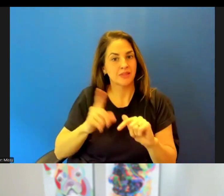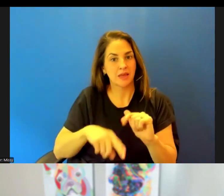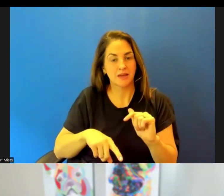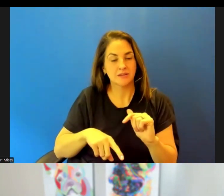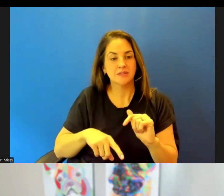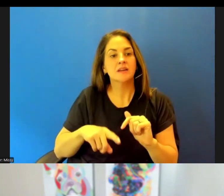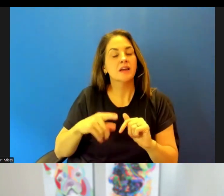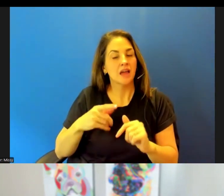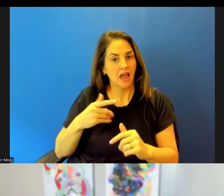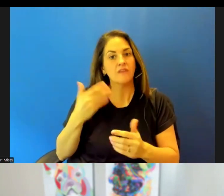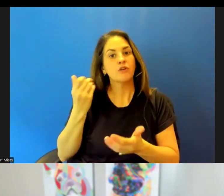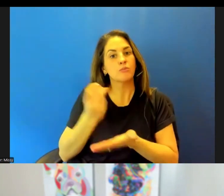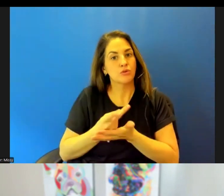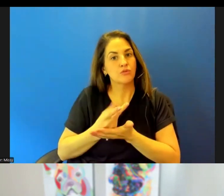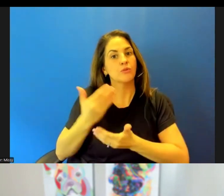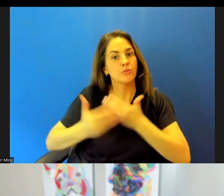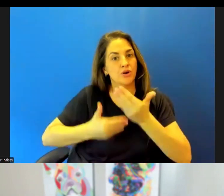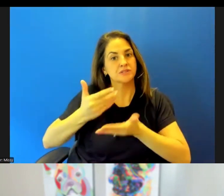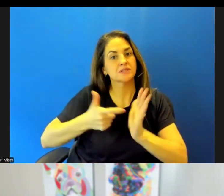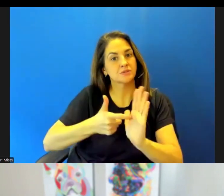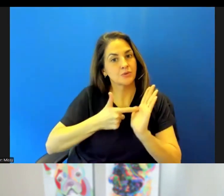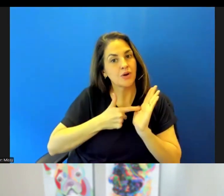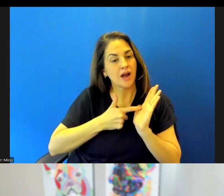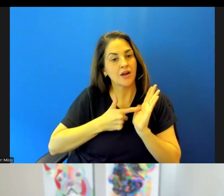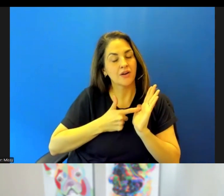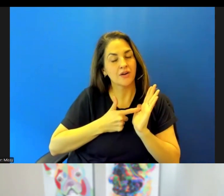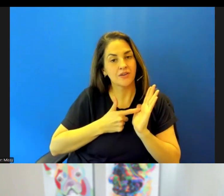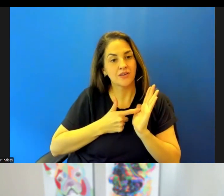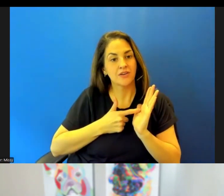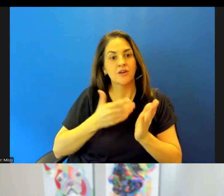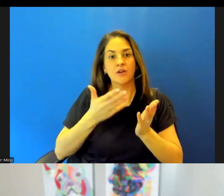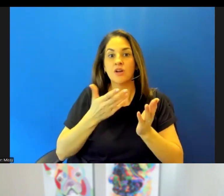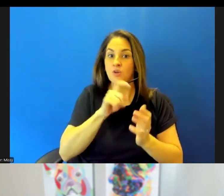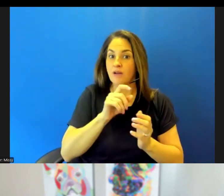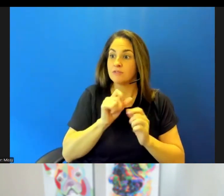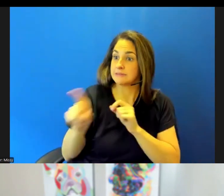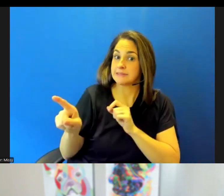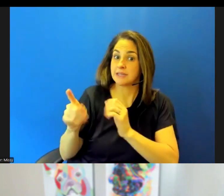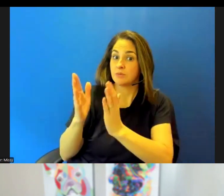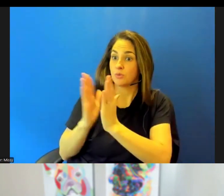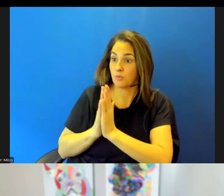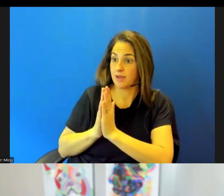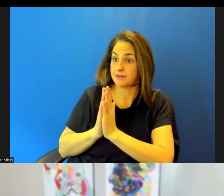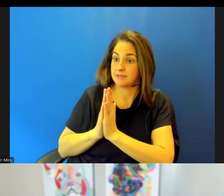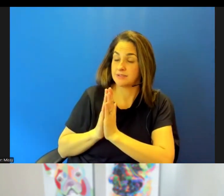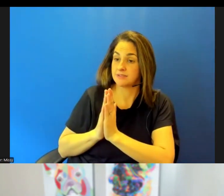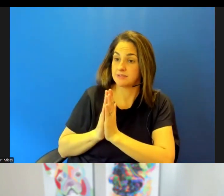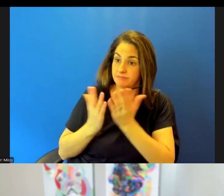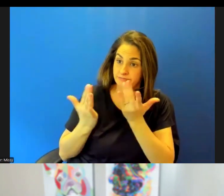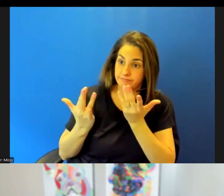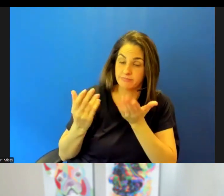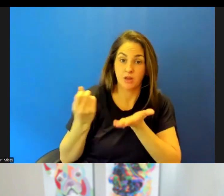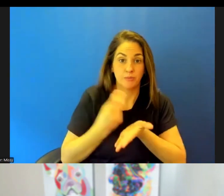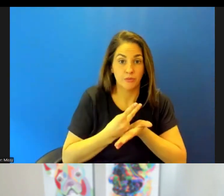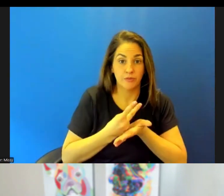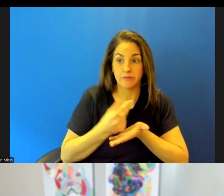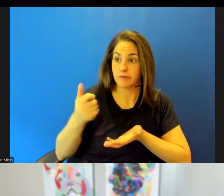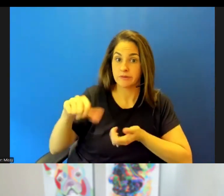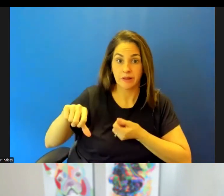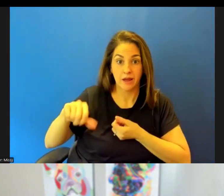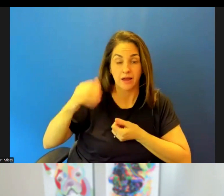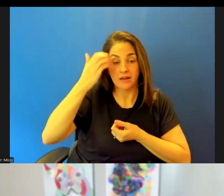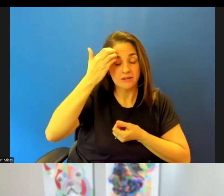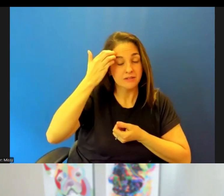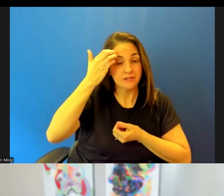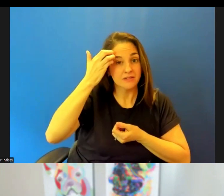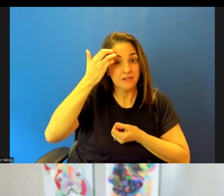There's a process and procedure that a request has to go through. And to Kelly's point, one of the first things